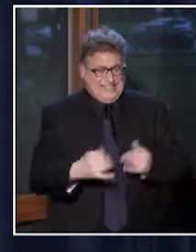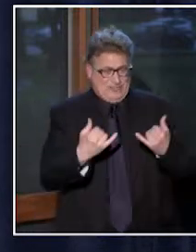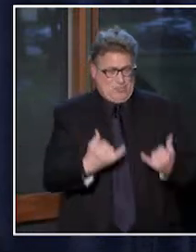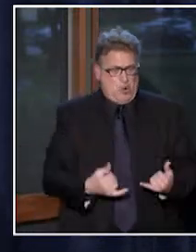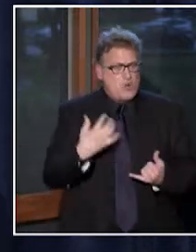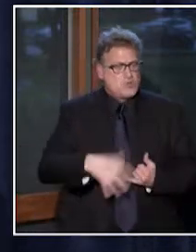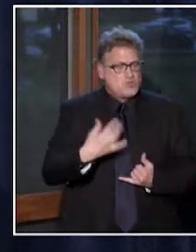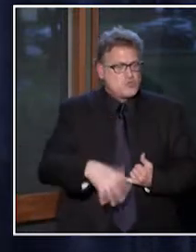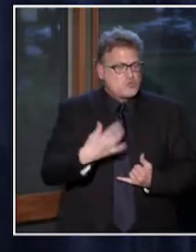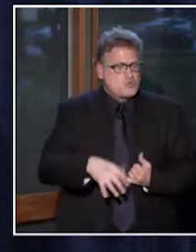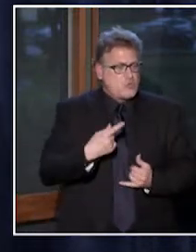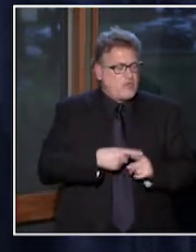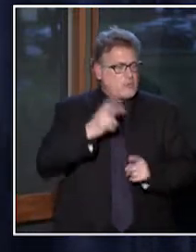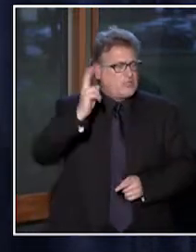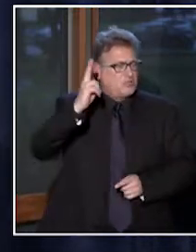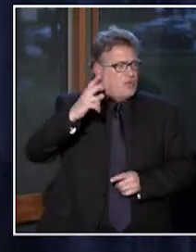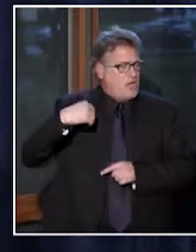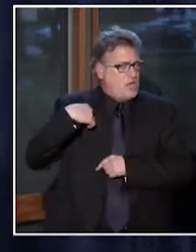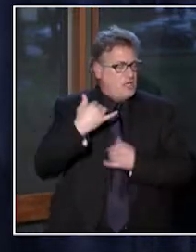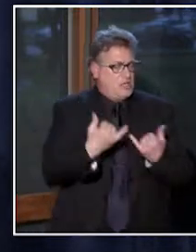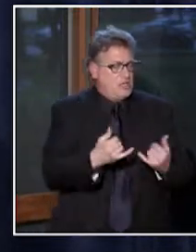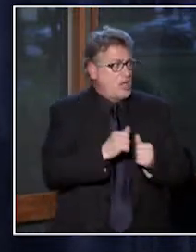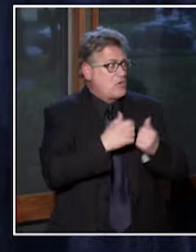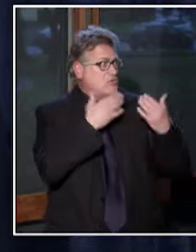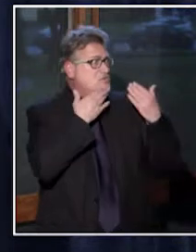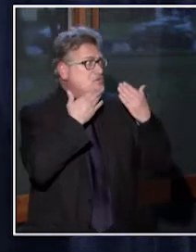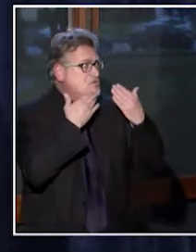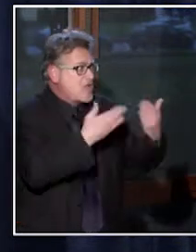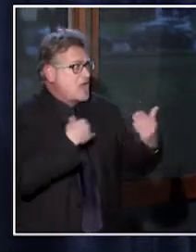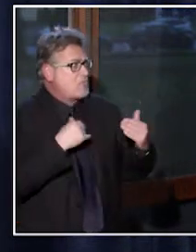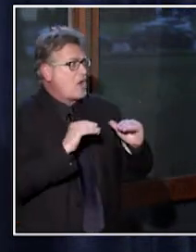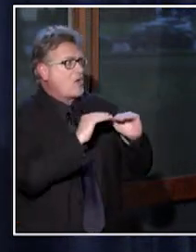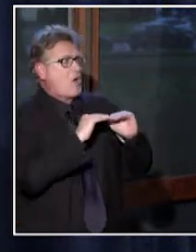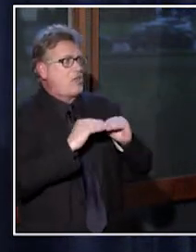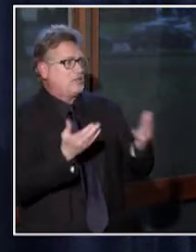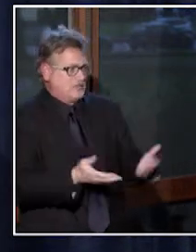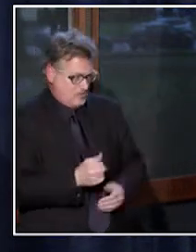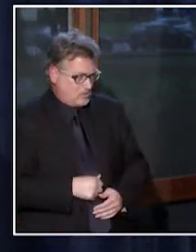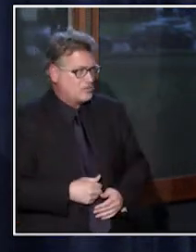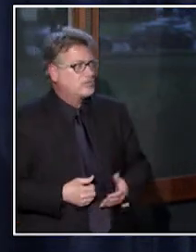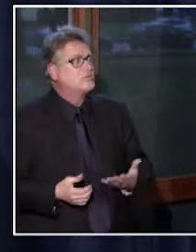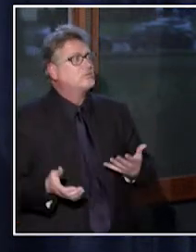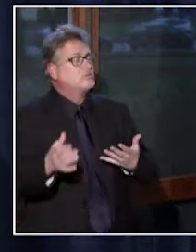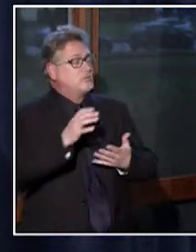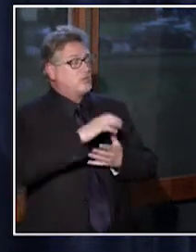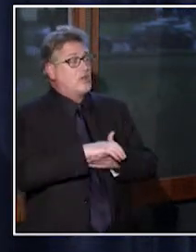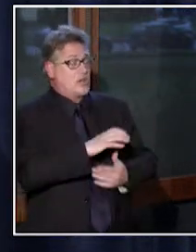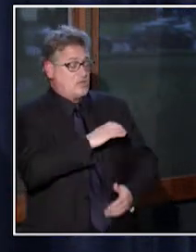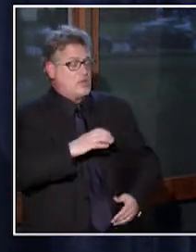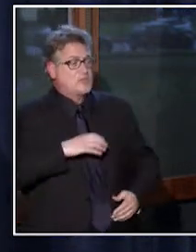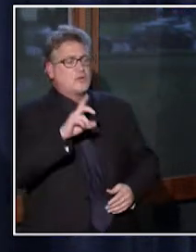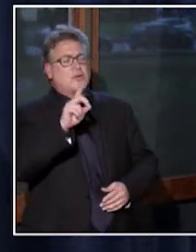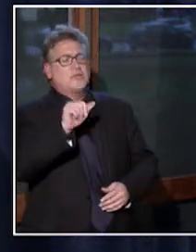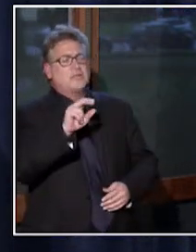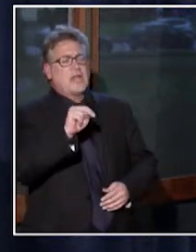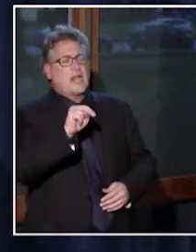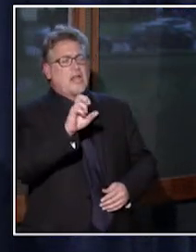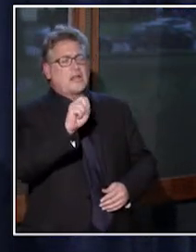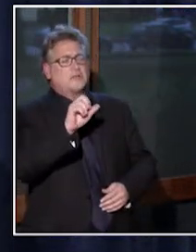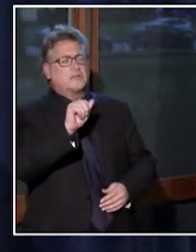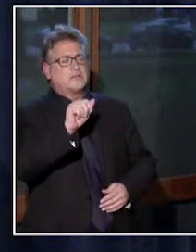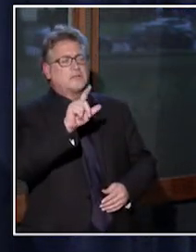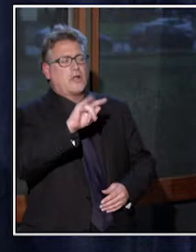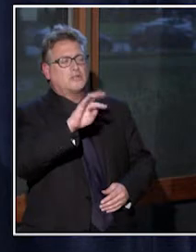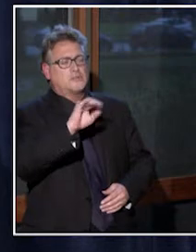want to thank my colleagues who are here. And this is in order of seniority, Commissioner Dan Saltzman,